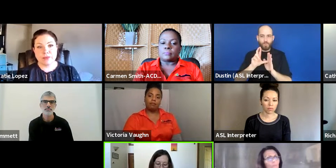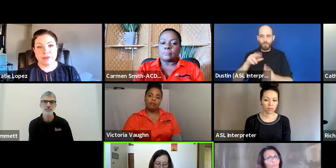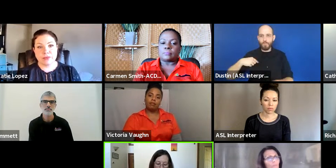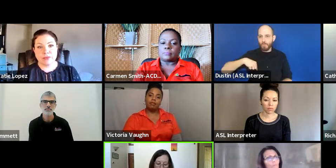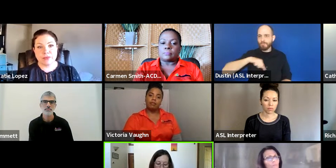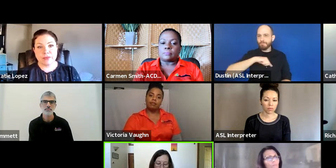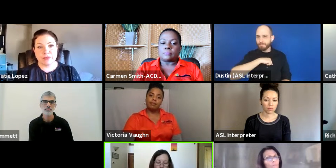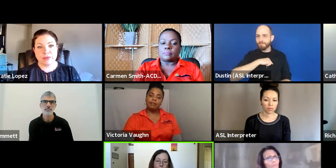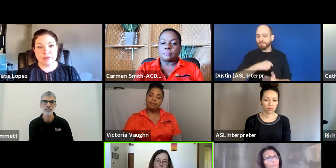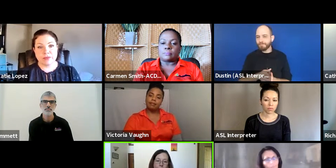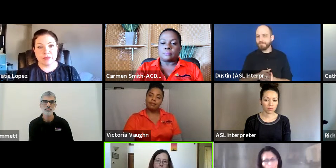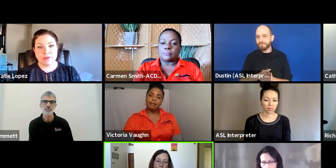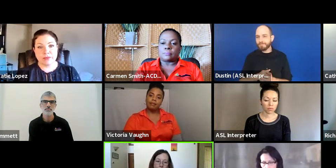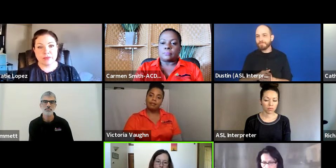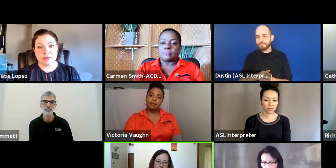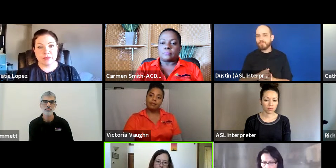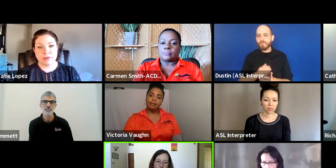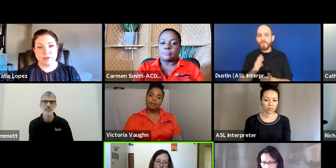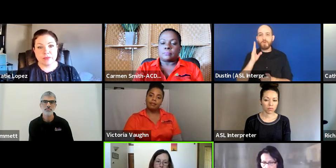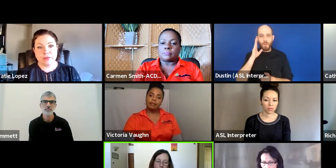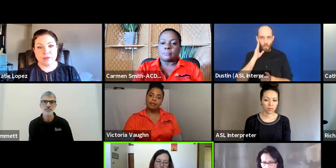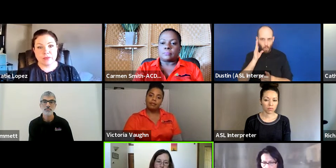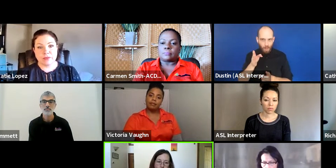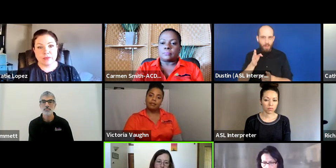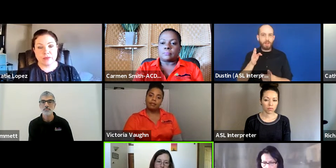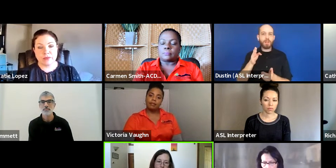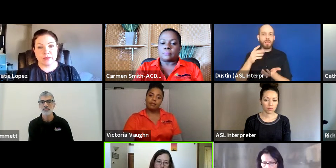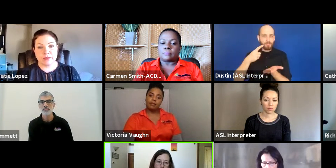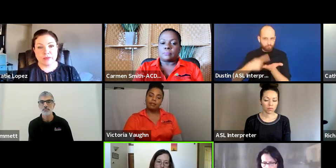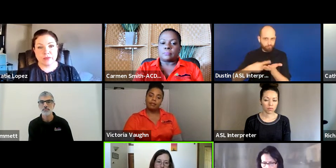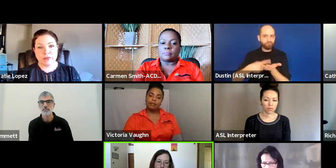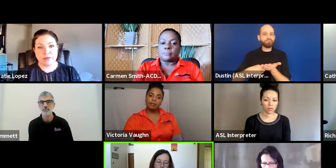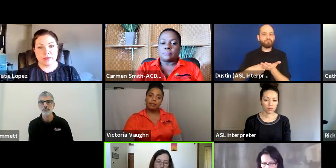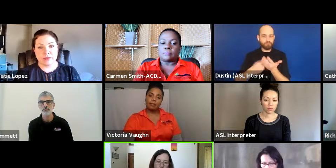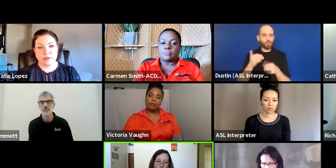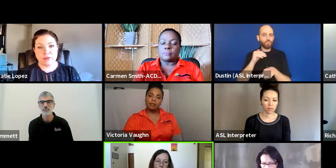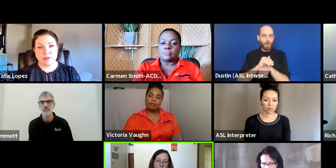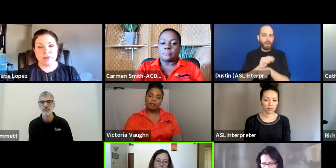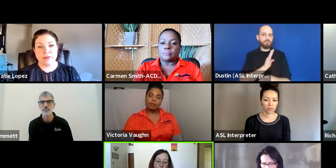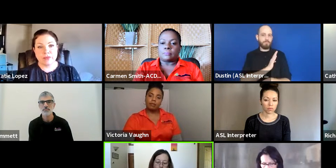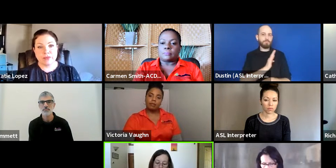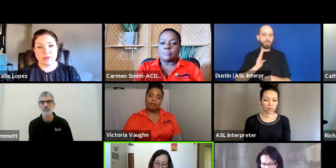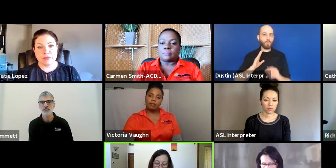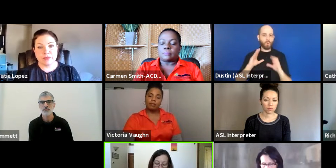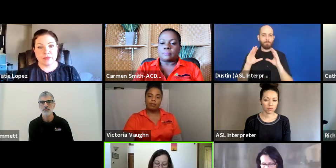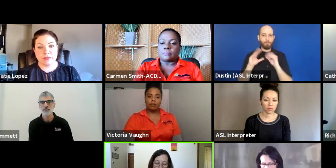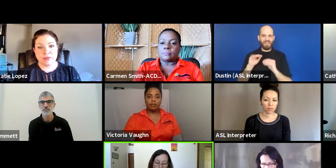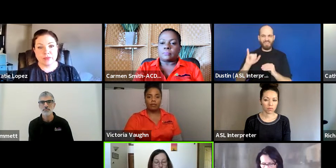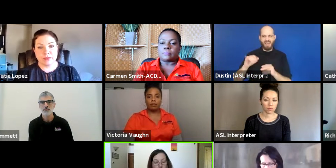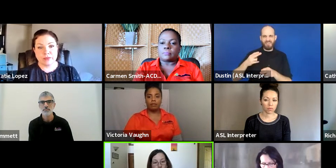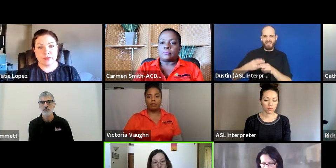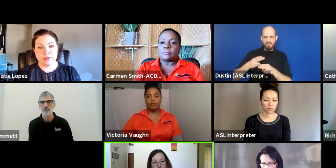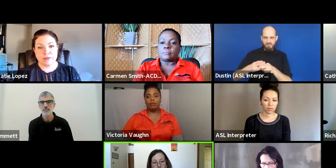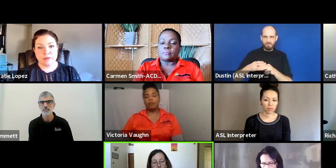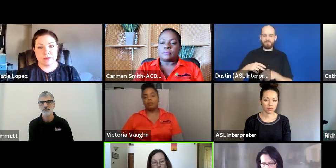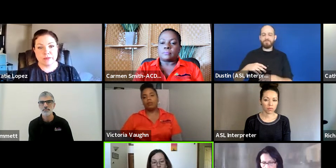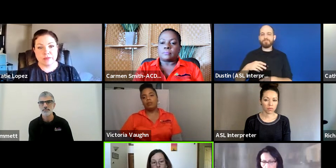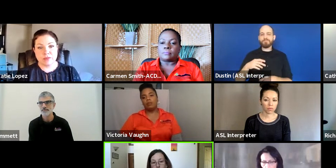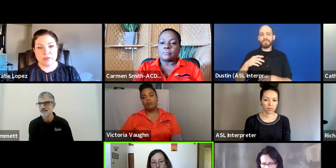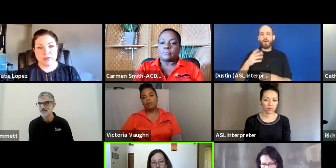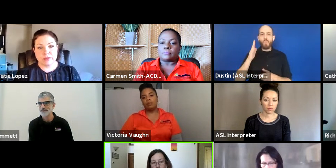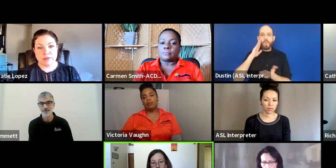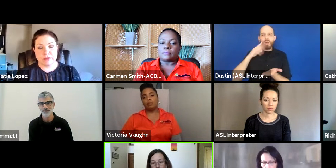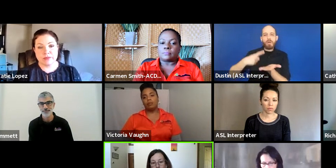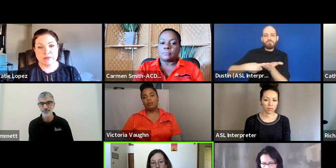So it will be discussed at the board meeting tonight as far as how to proceed